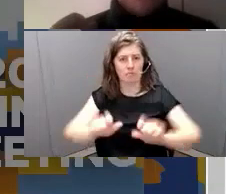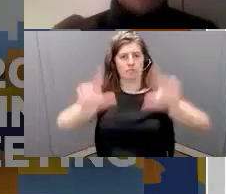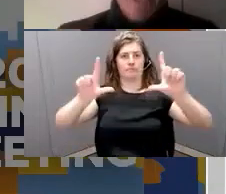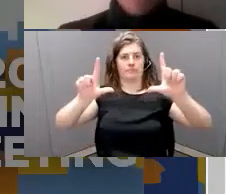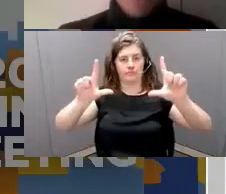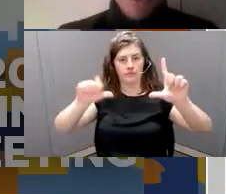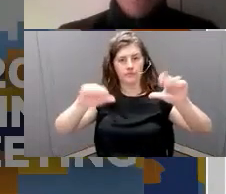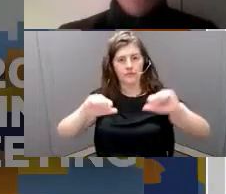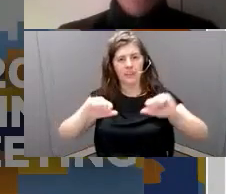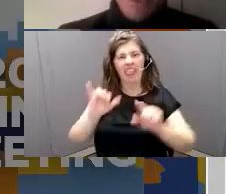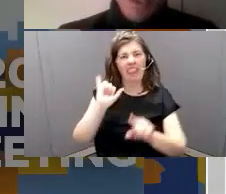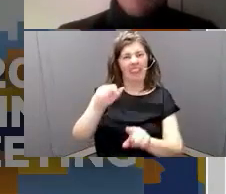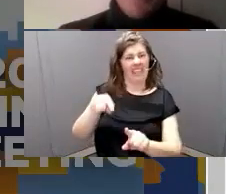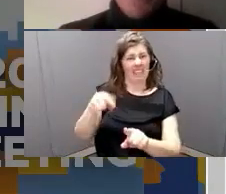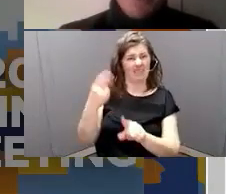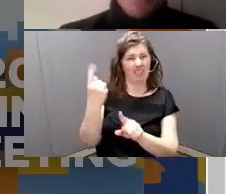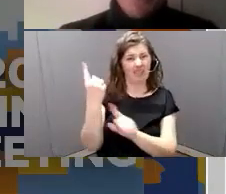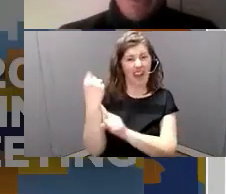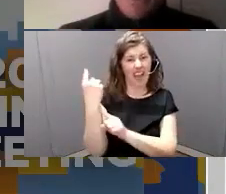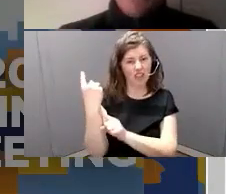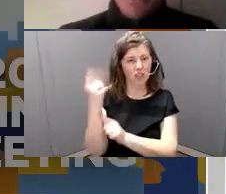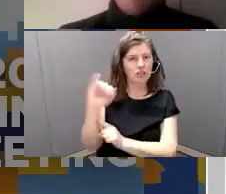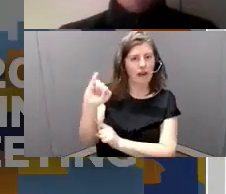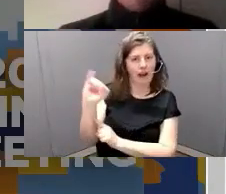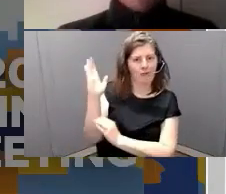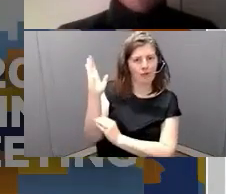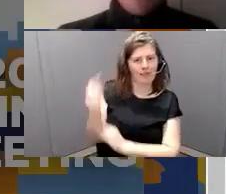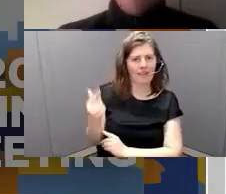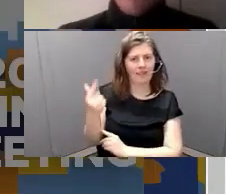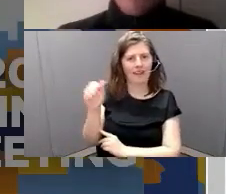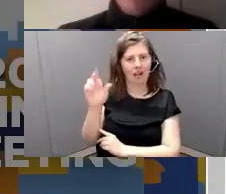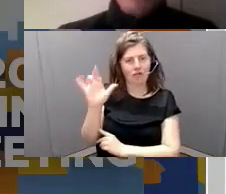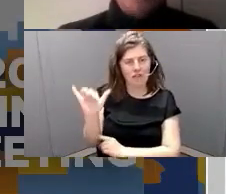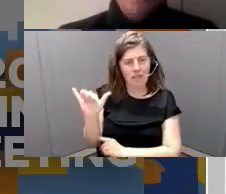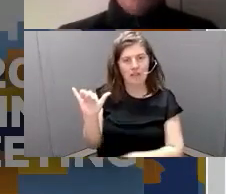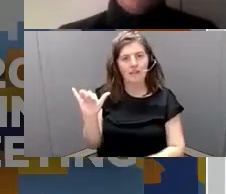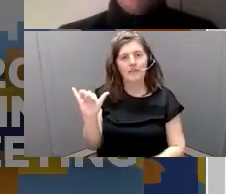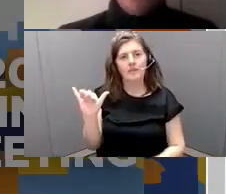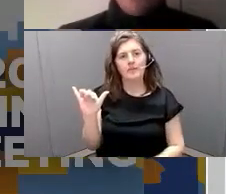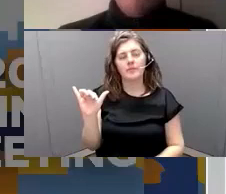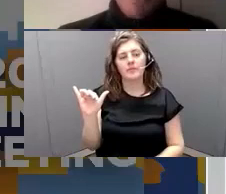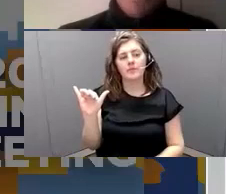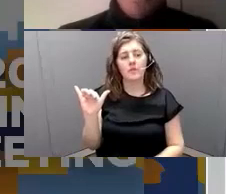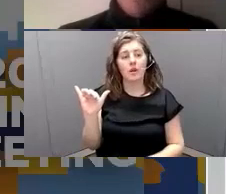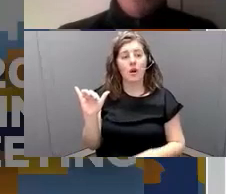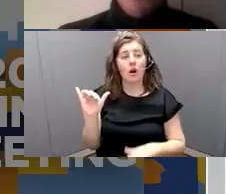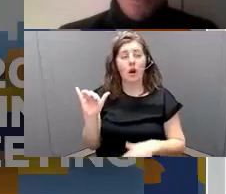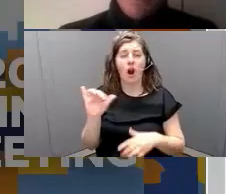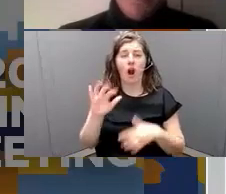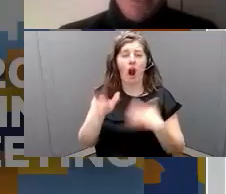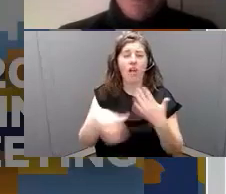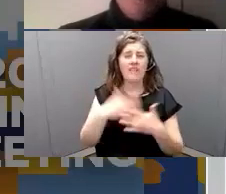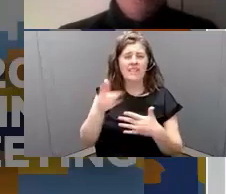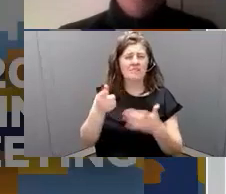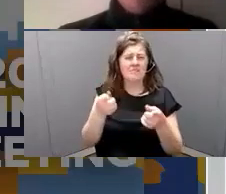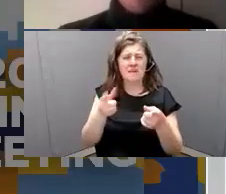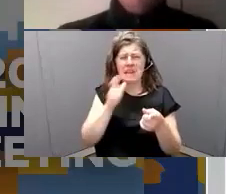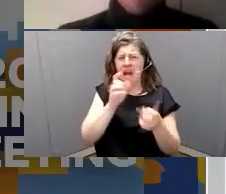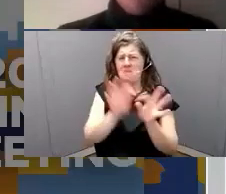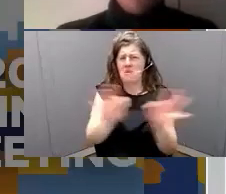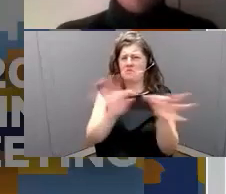is last year's iPresentation Gallery, all of this might not be relevant